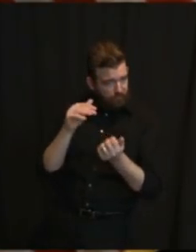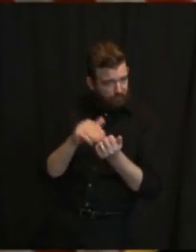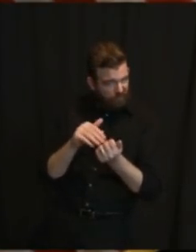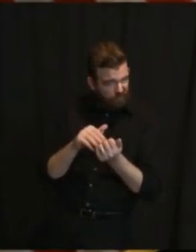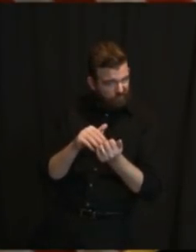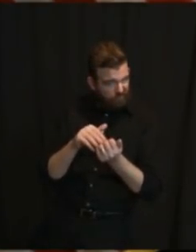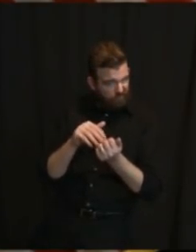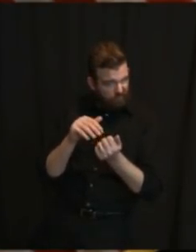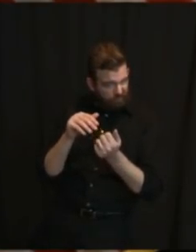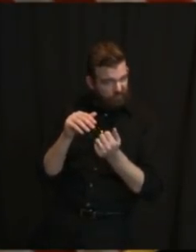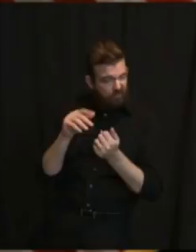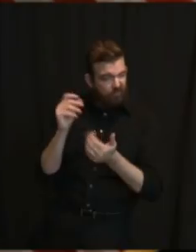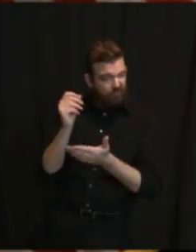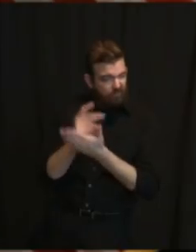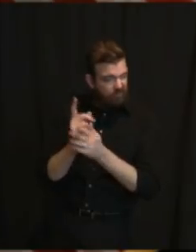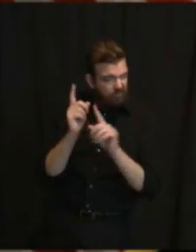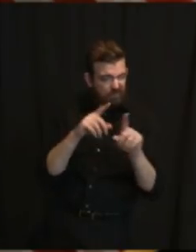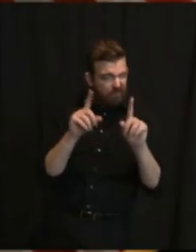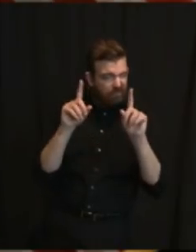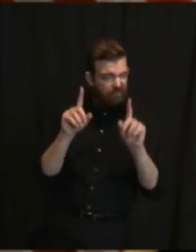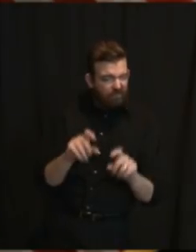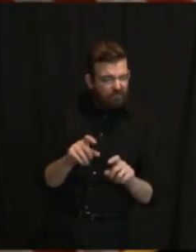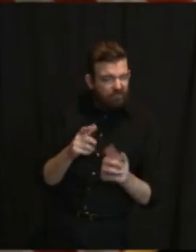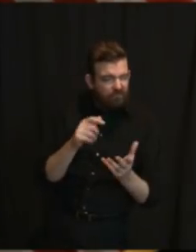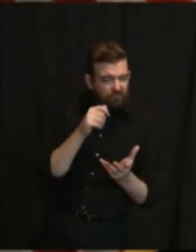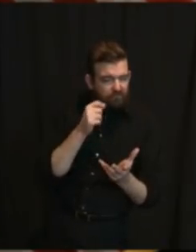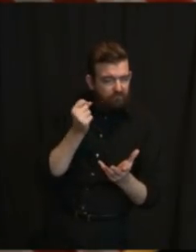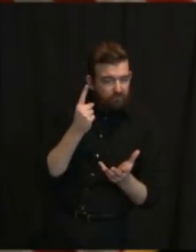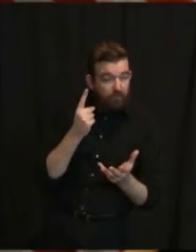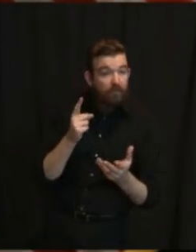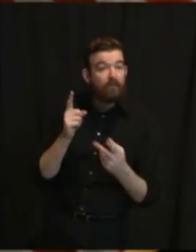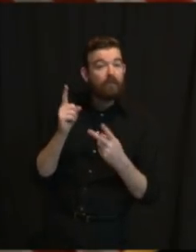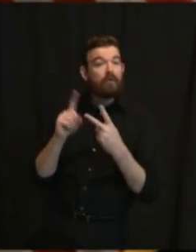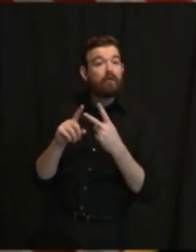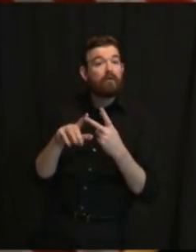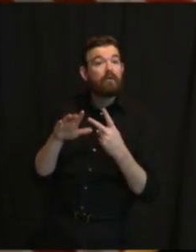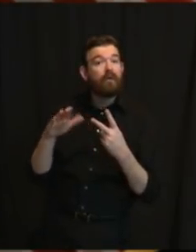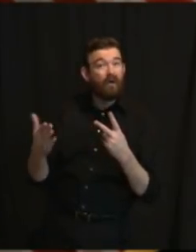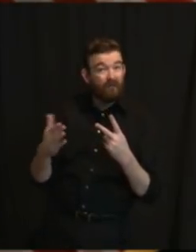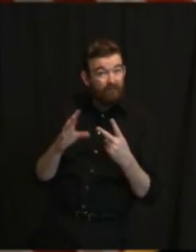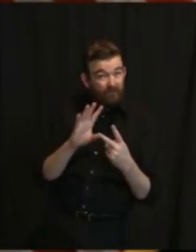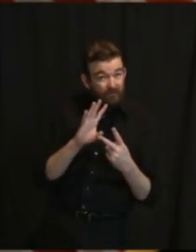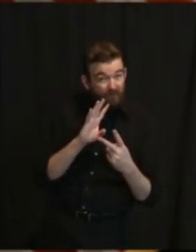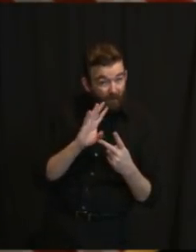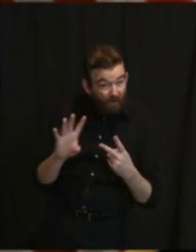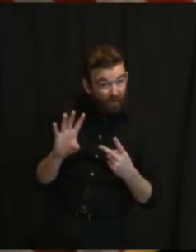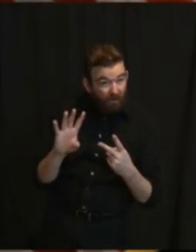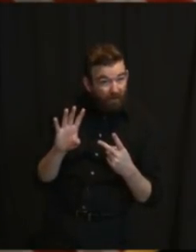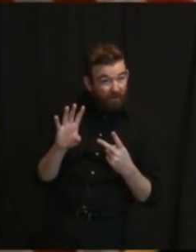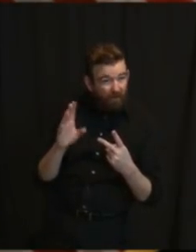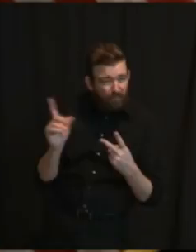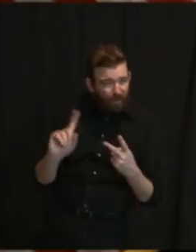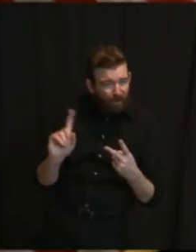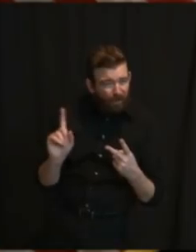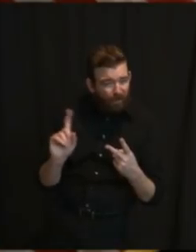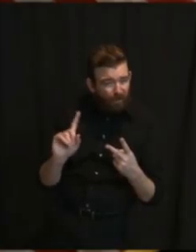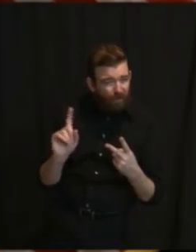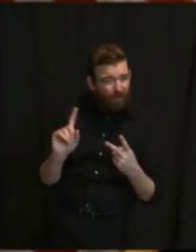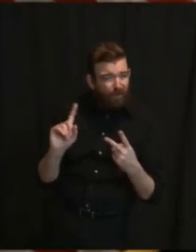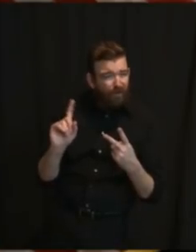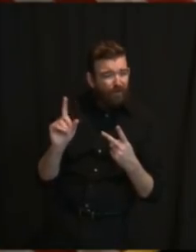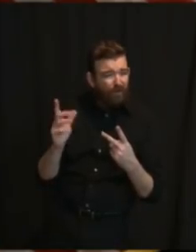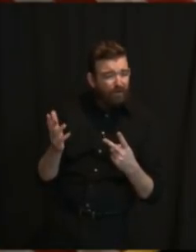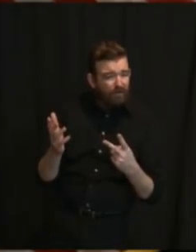else, location, how worried does that make you? Some warehouse workers are saying your executive orders don't specify which retailers can go online and